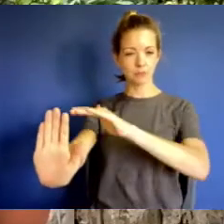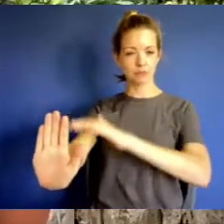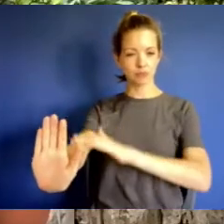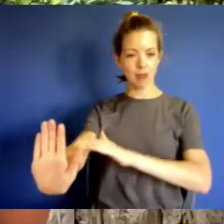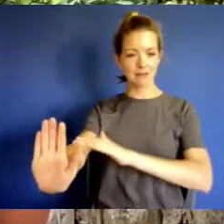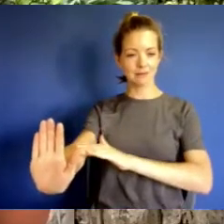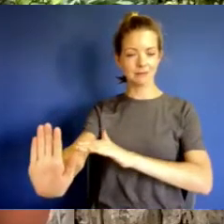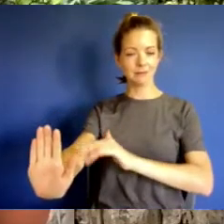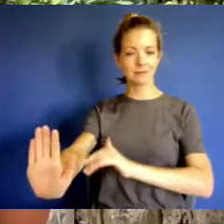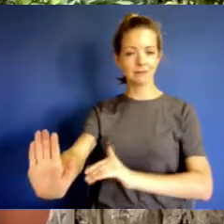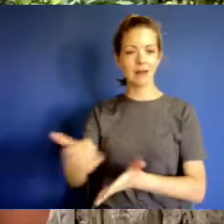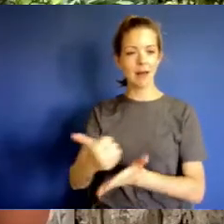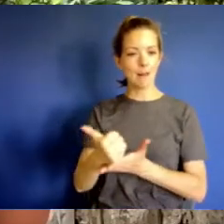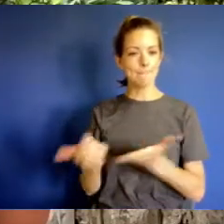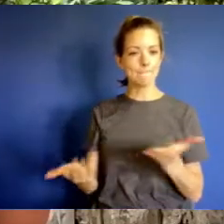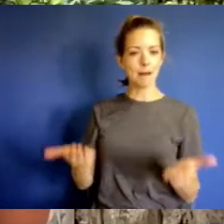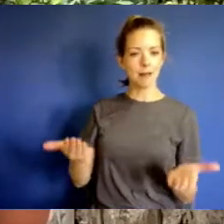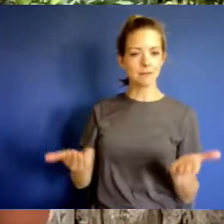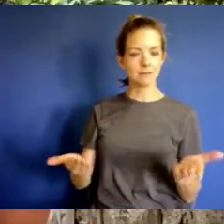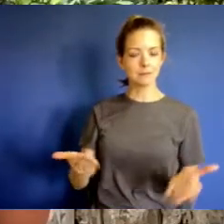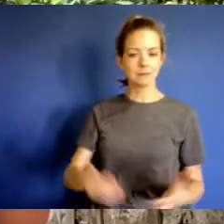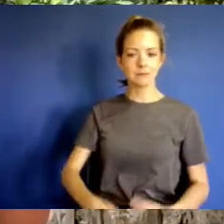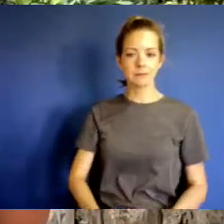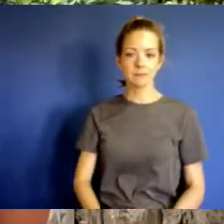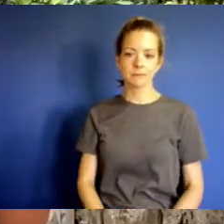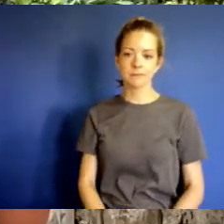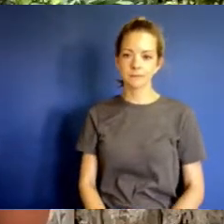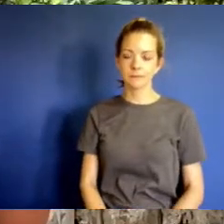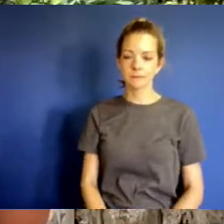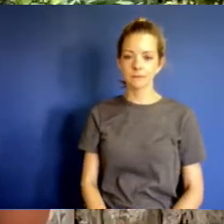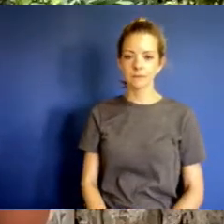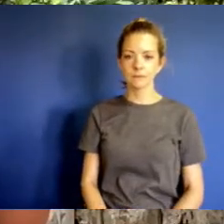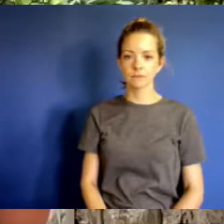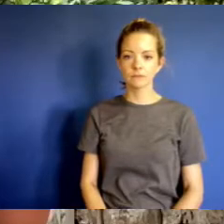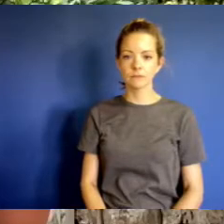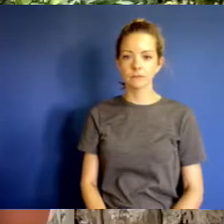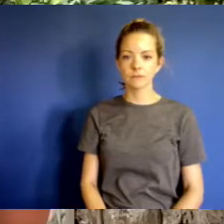pressing this right foot down into the floor to help us stabilise.